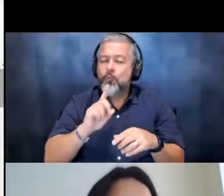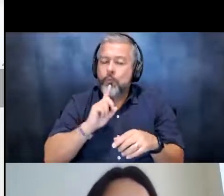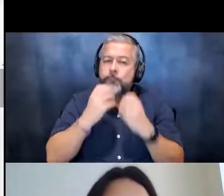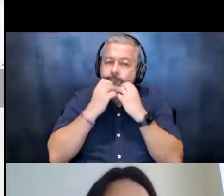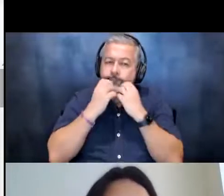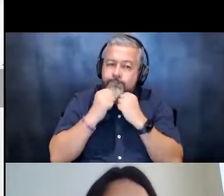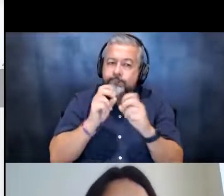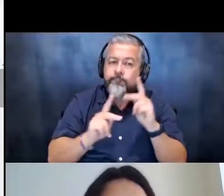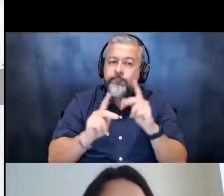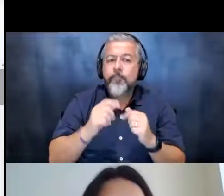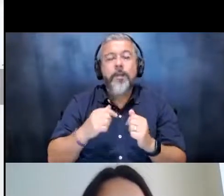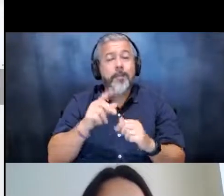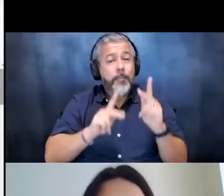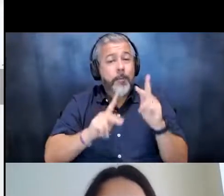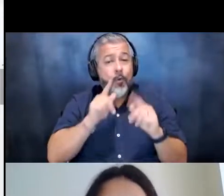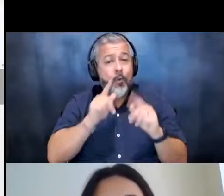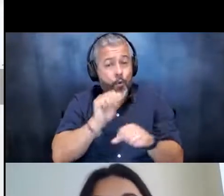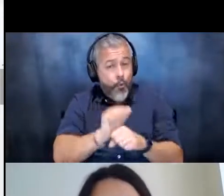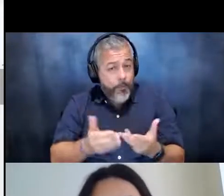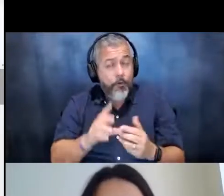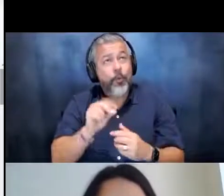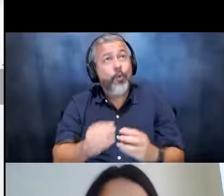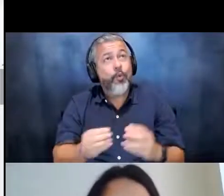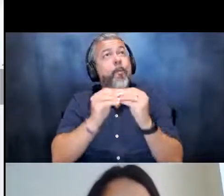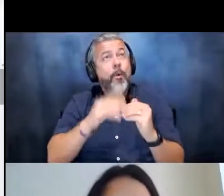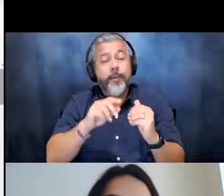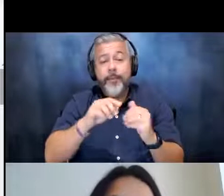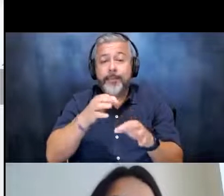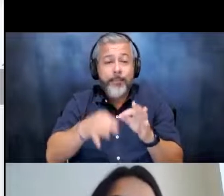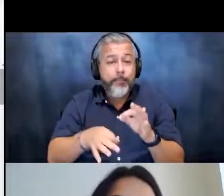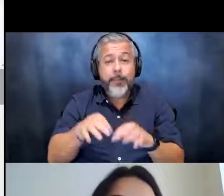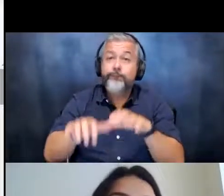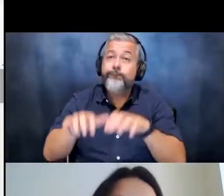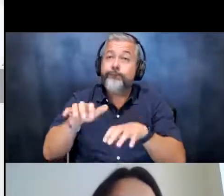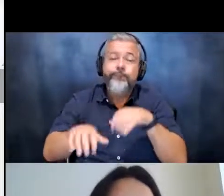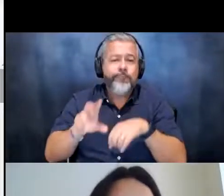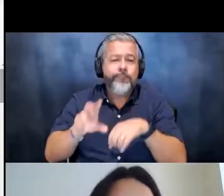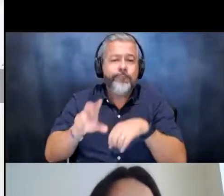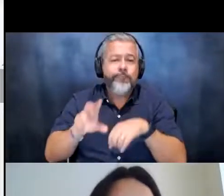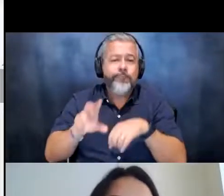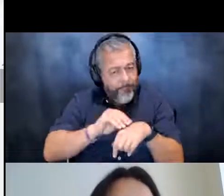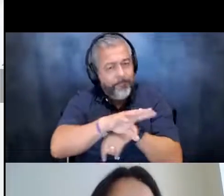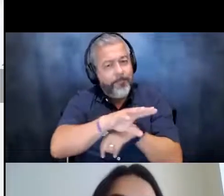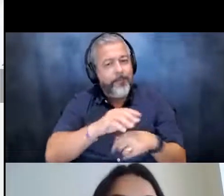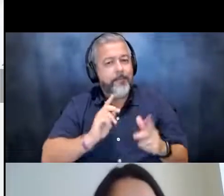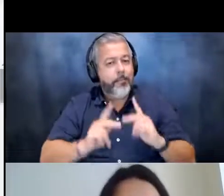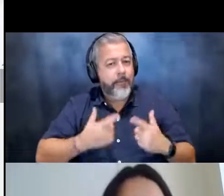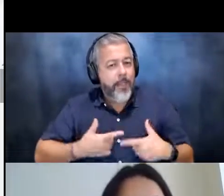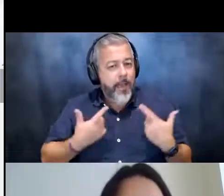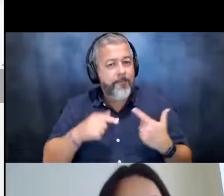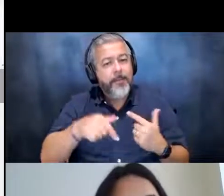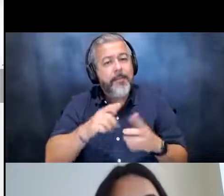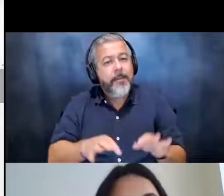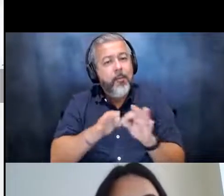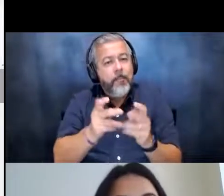just inputting data. They change people's lives. So this is a very important place to make